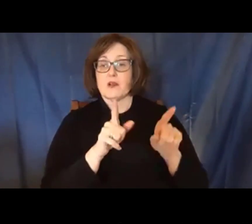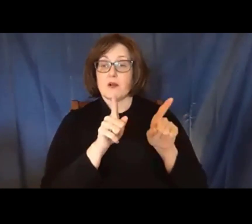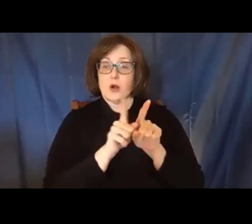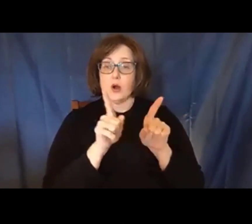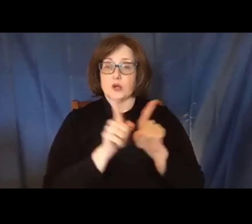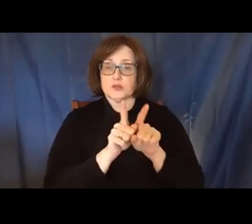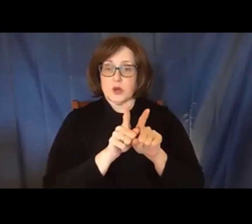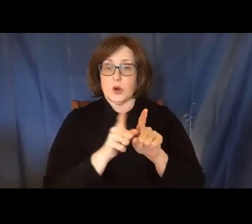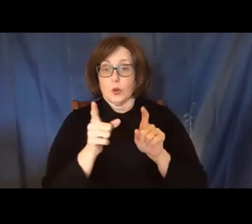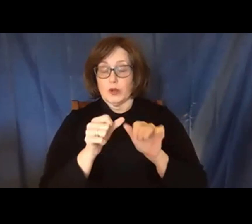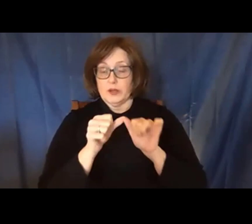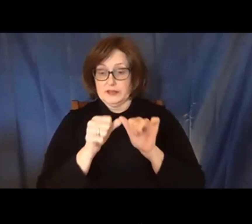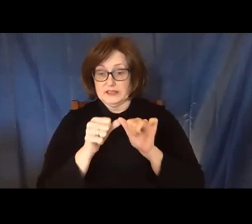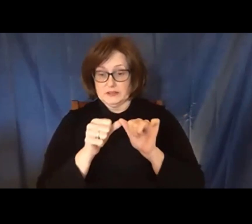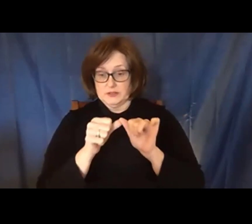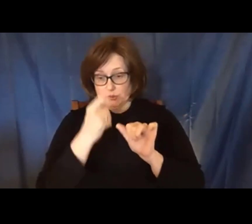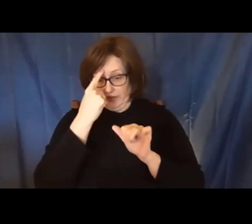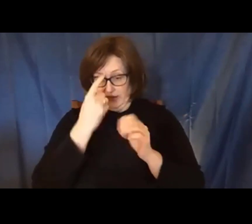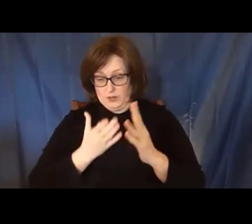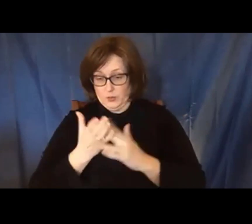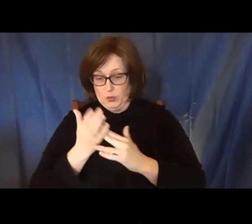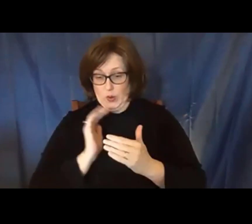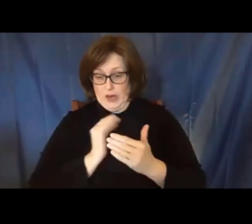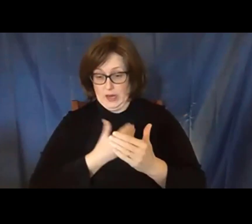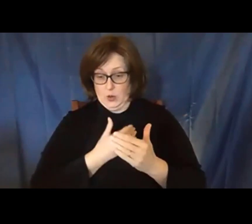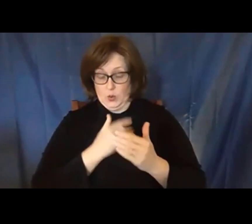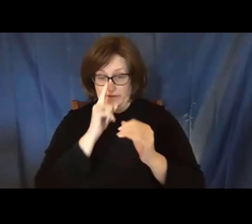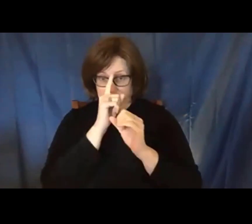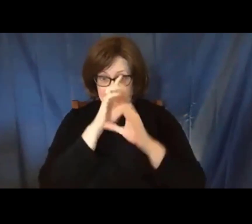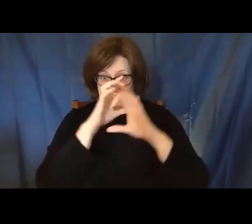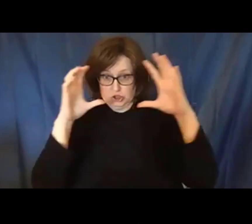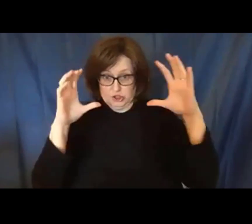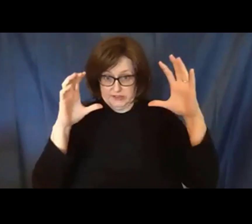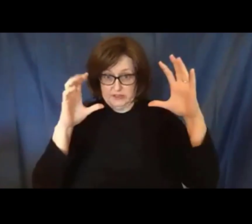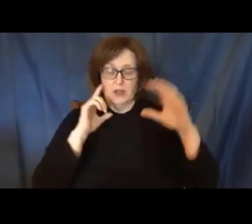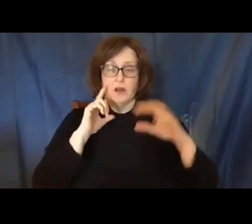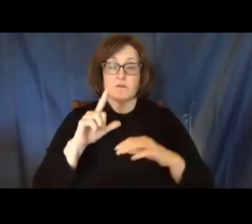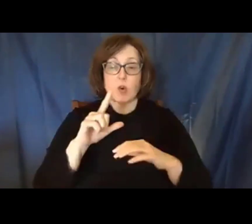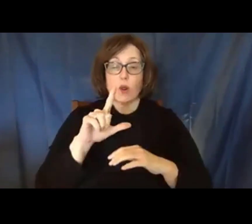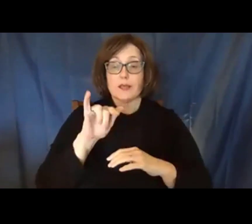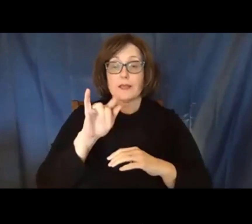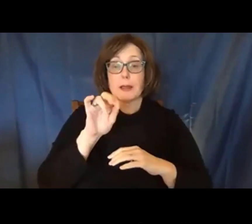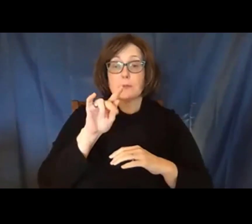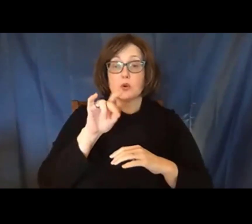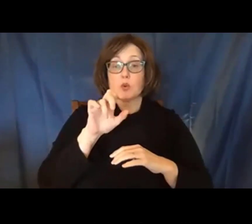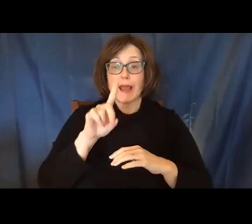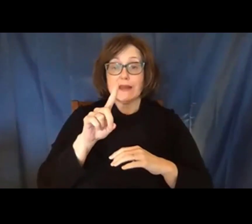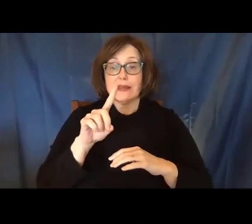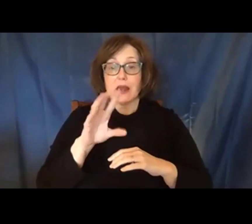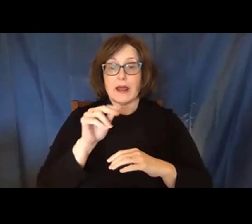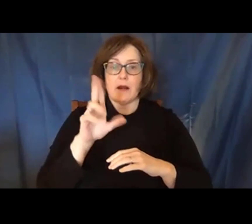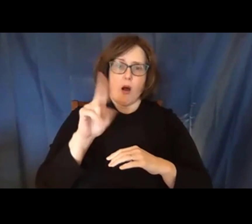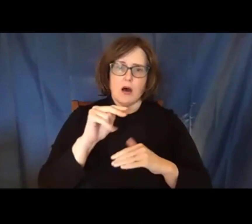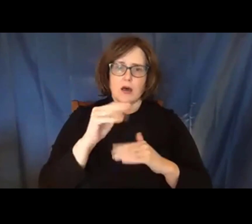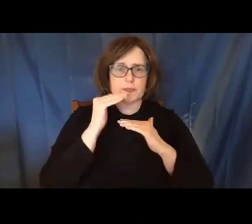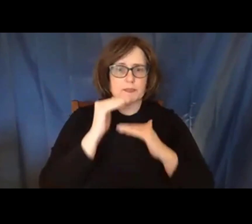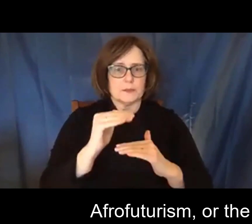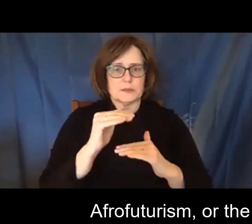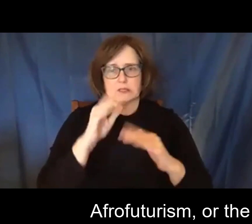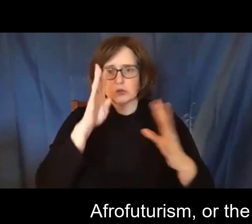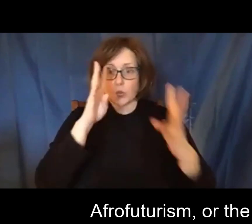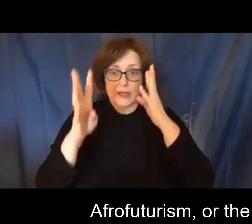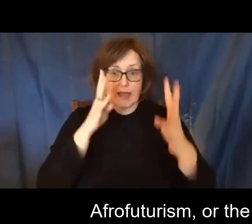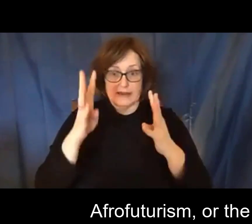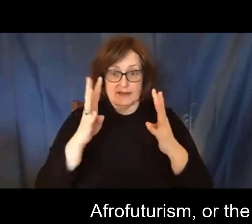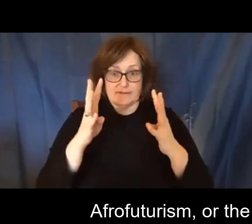to think through our vision for a liberated and unfettered creative and critical space, we decided